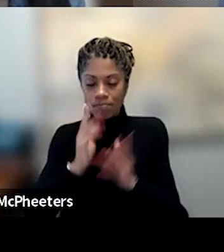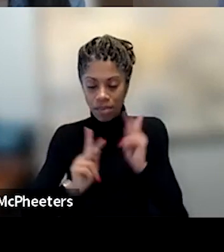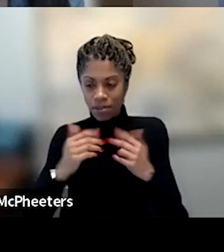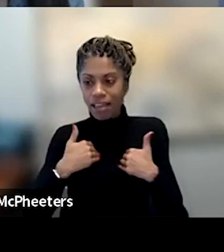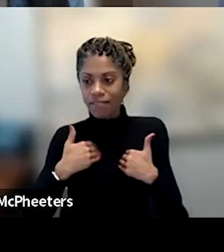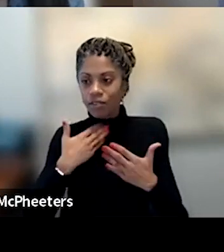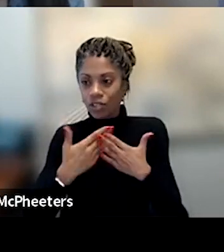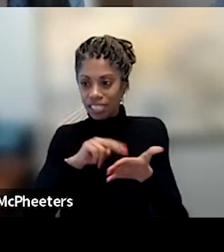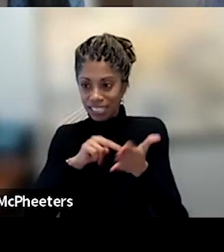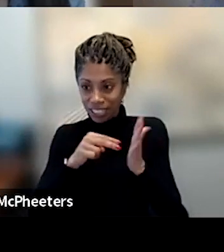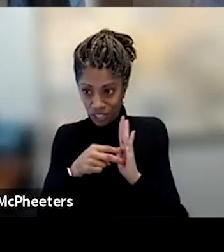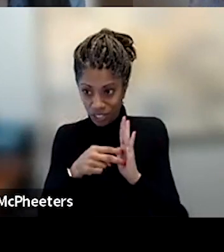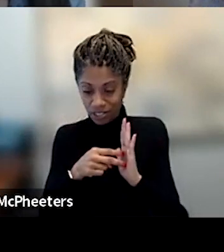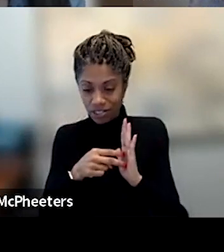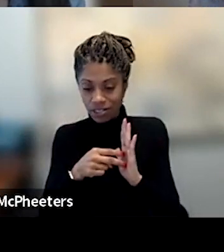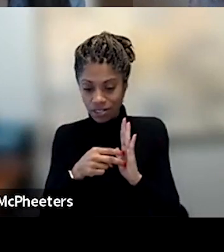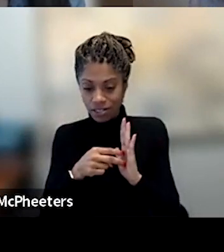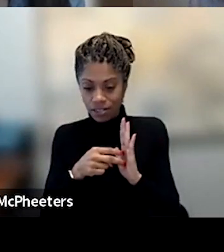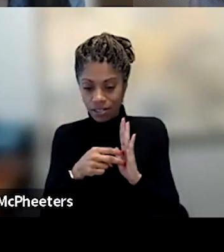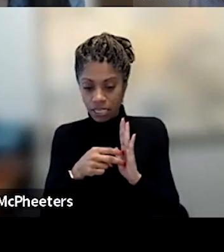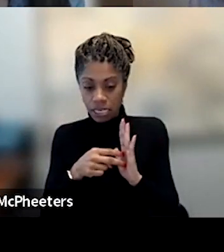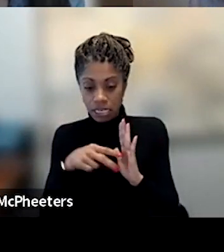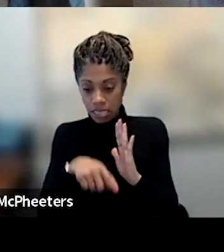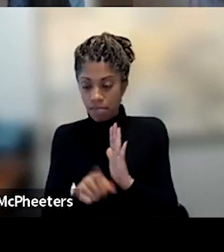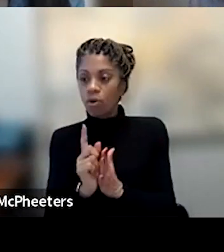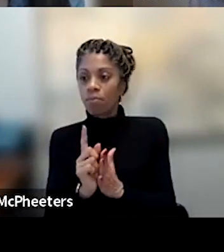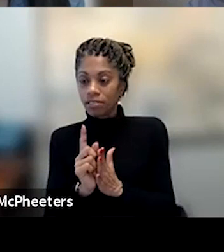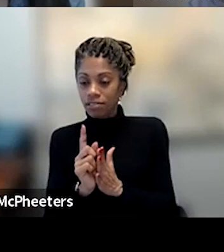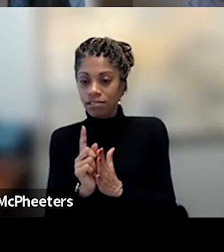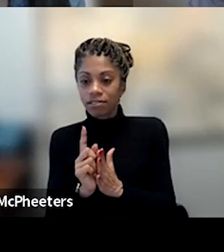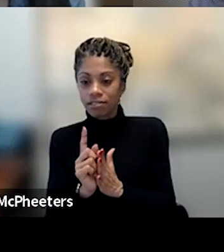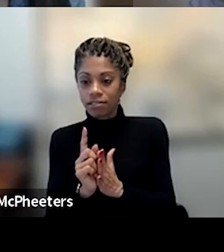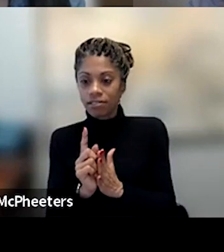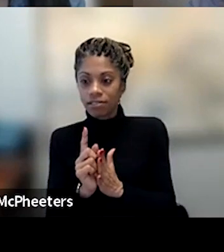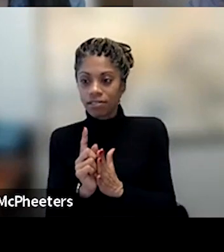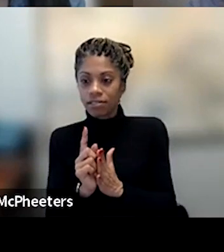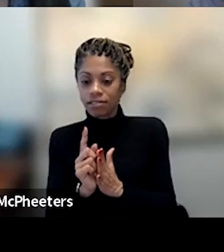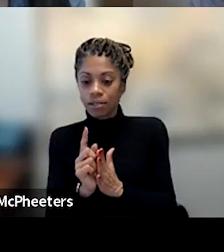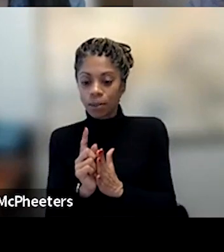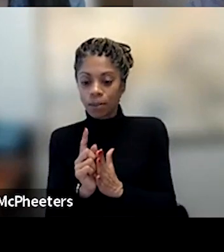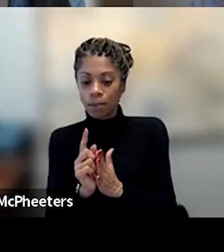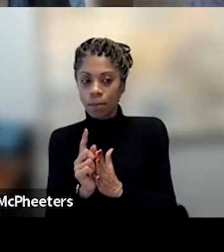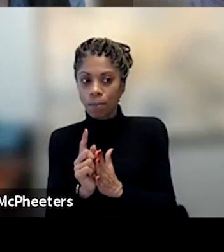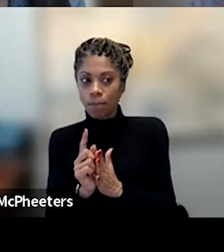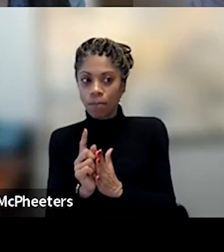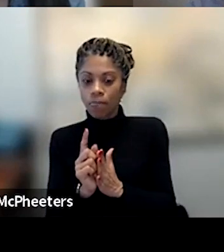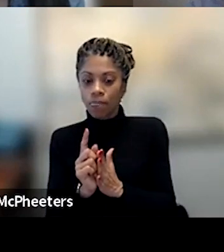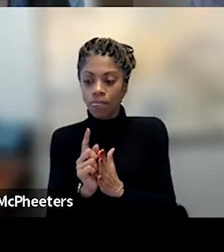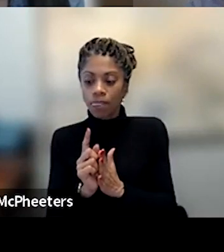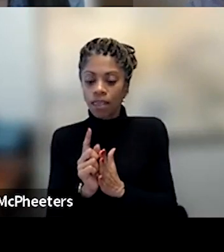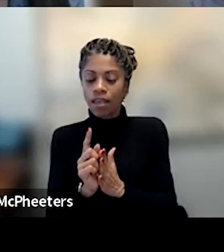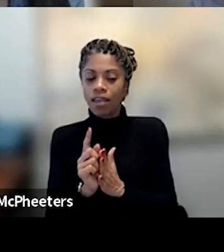the imperative of the moment and everything is hurried and people kind of give themselves a little